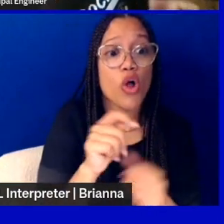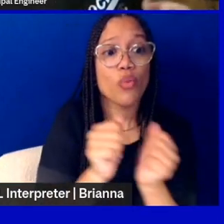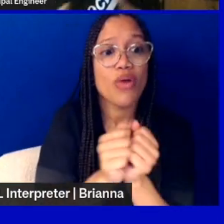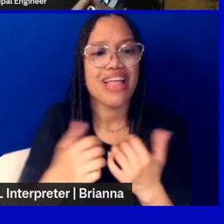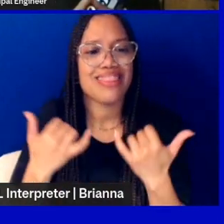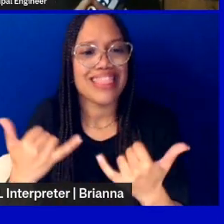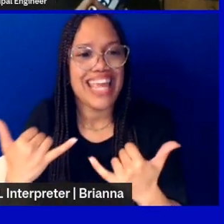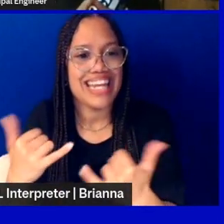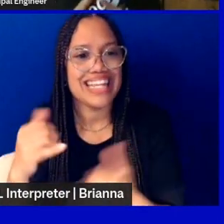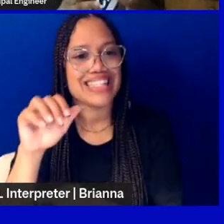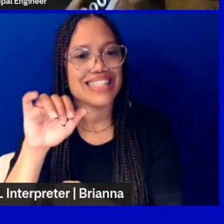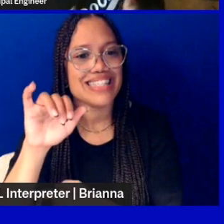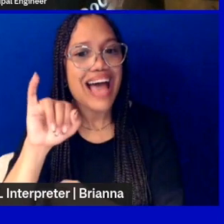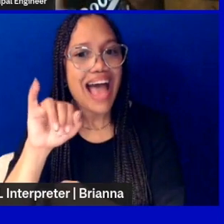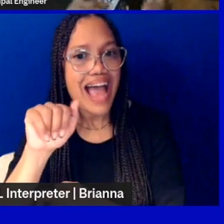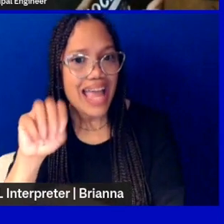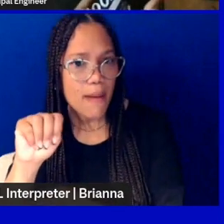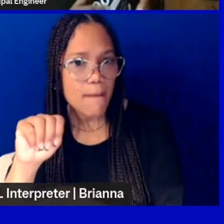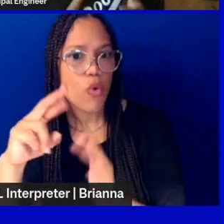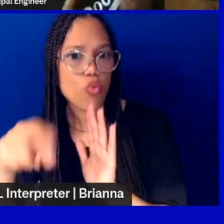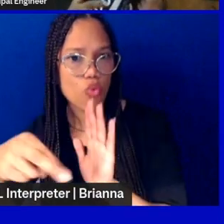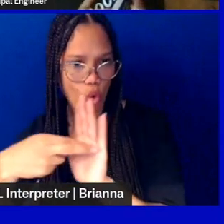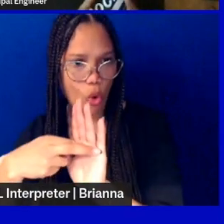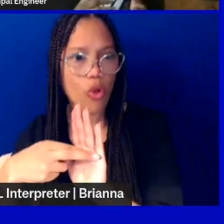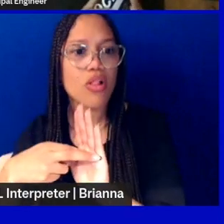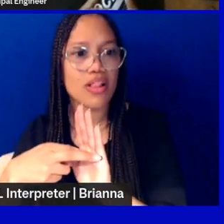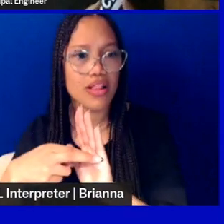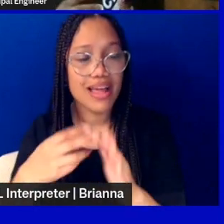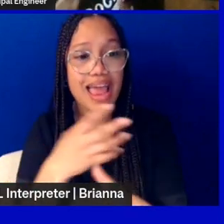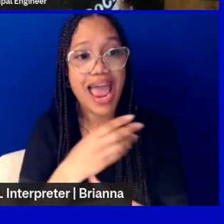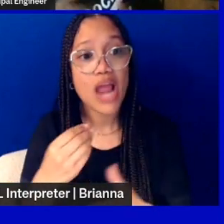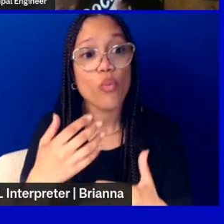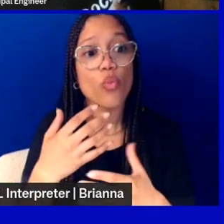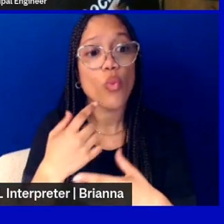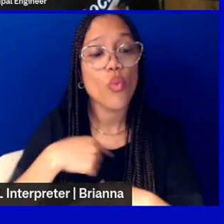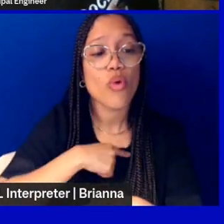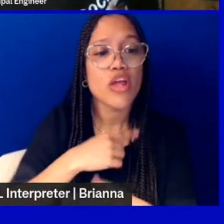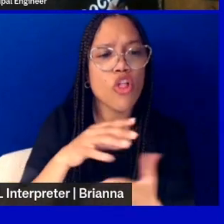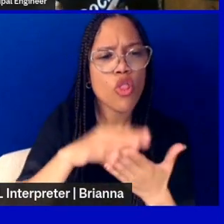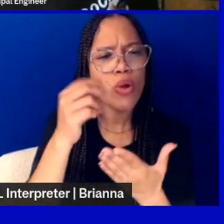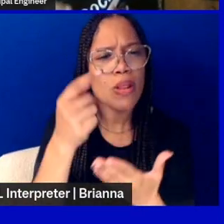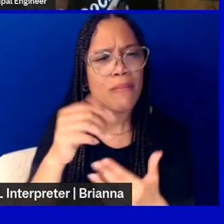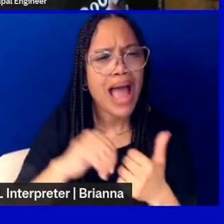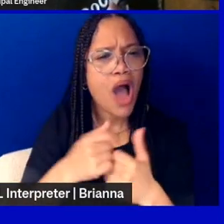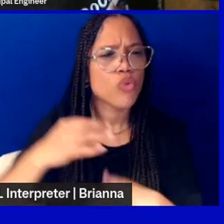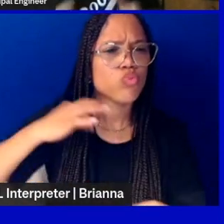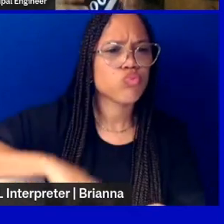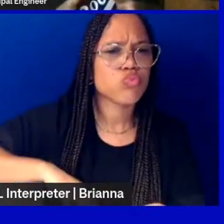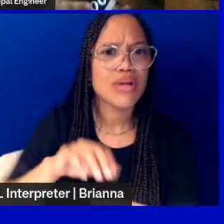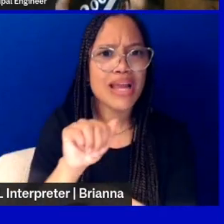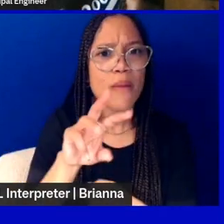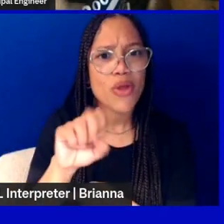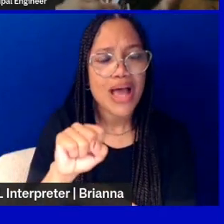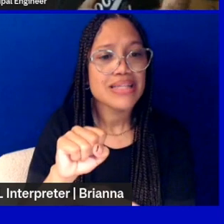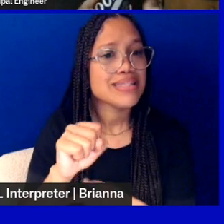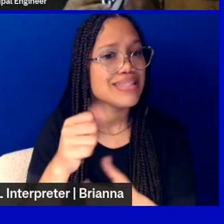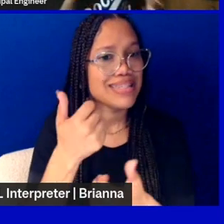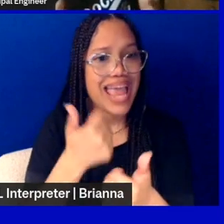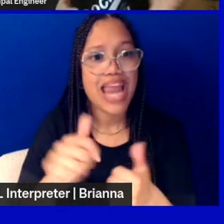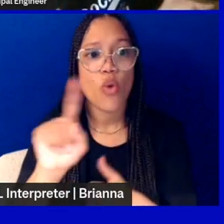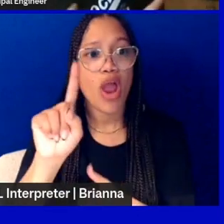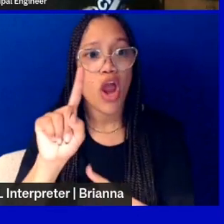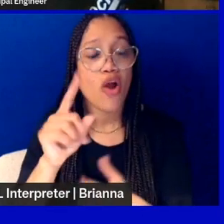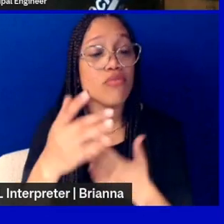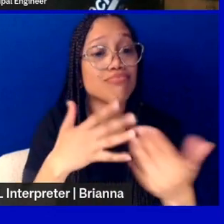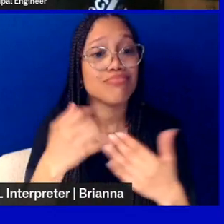to provide a zero trust security model. We also got a glimpse of how you can make use of AWS IAM role anywhere if you're not outside, if you